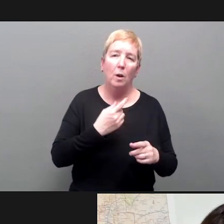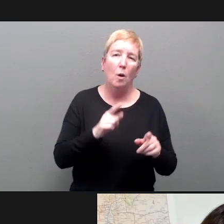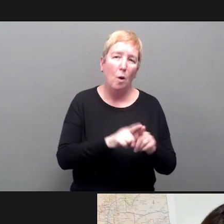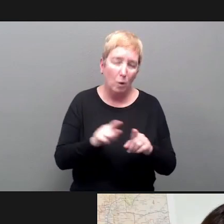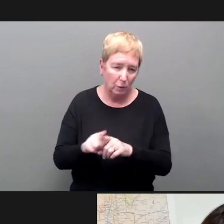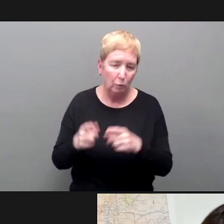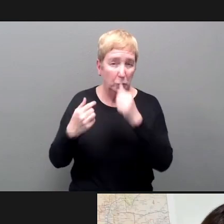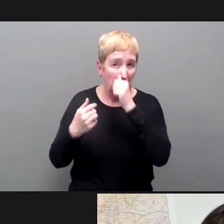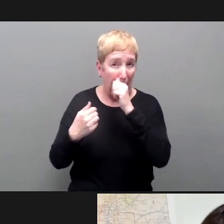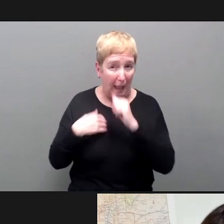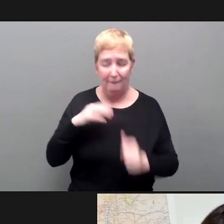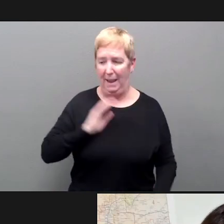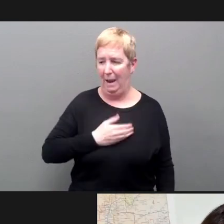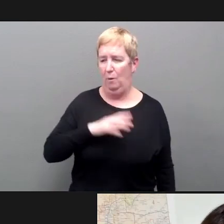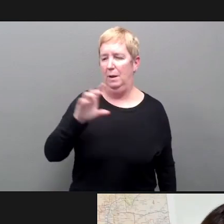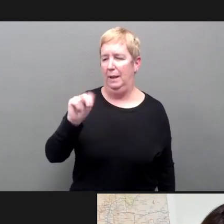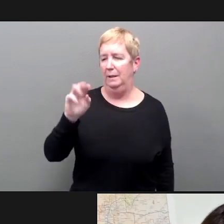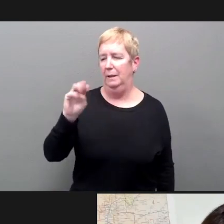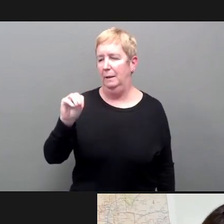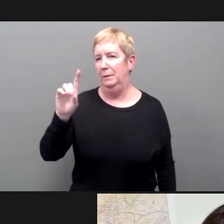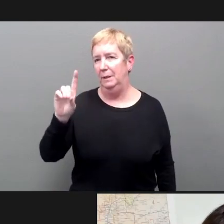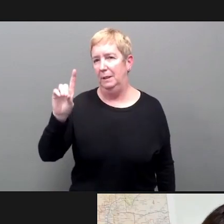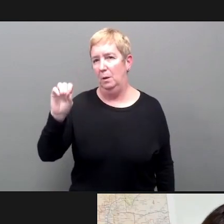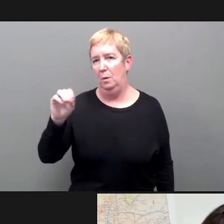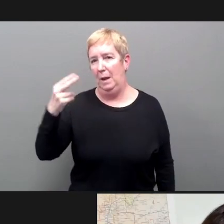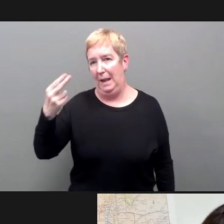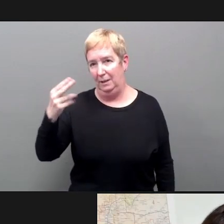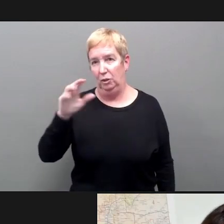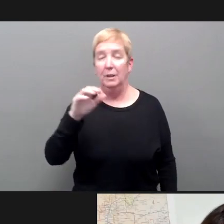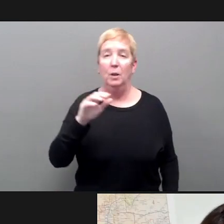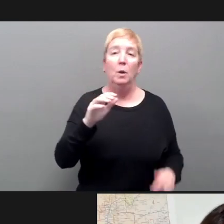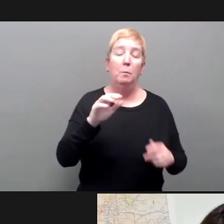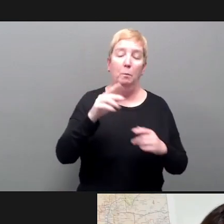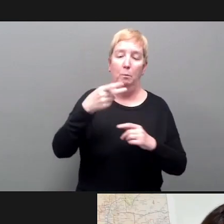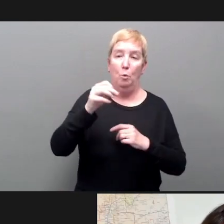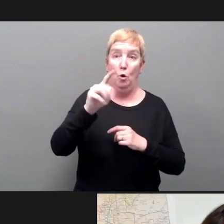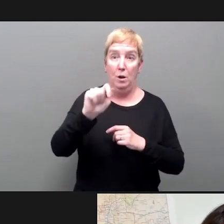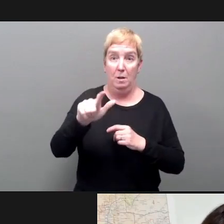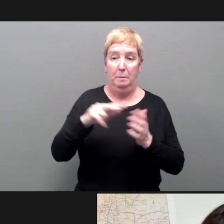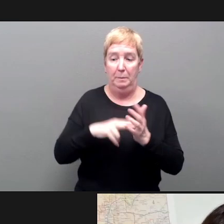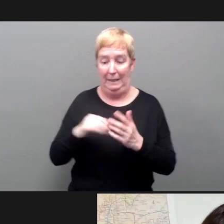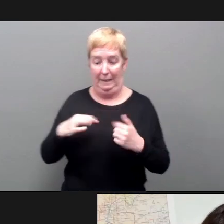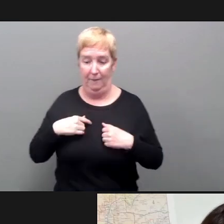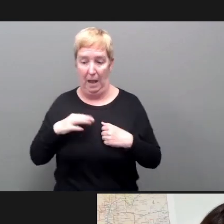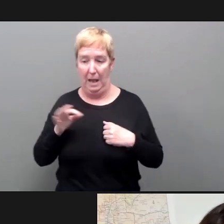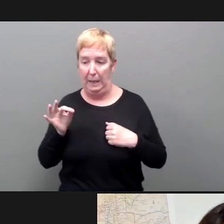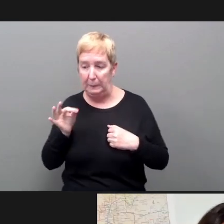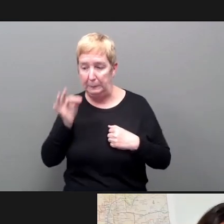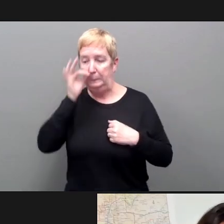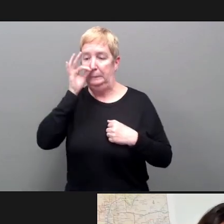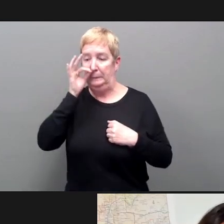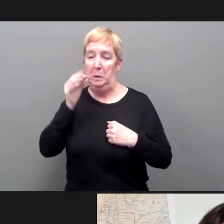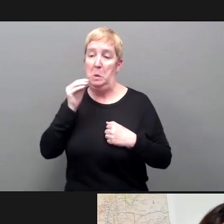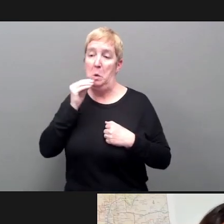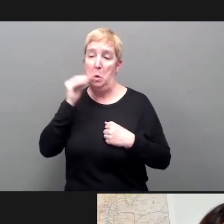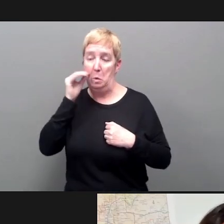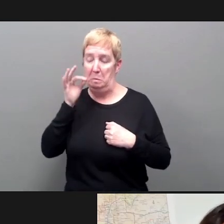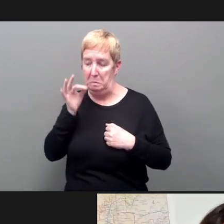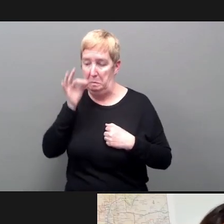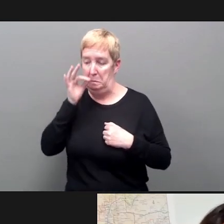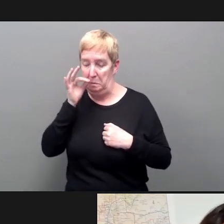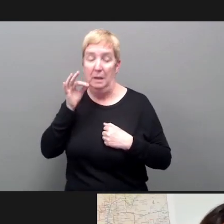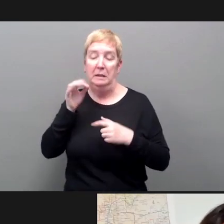DOH portal where you can report if you're positive with home testing as well. And so, but right now on NM Notify,